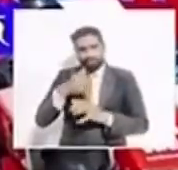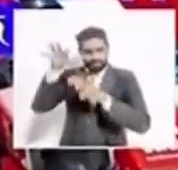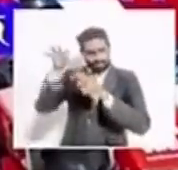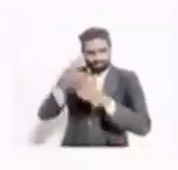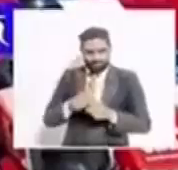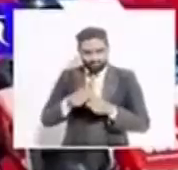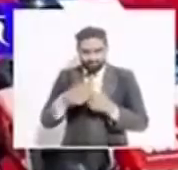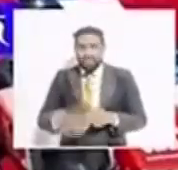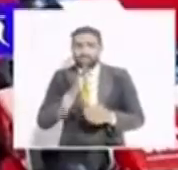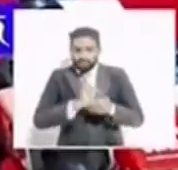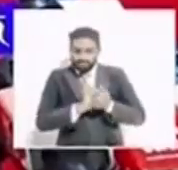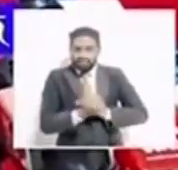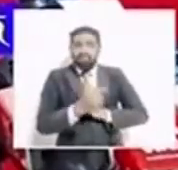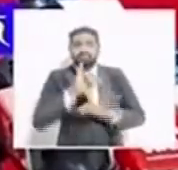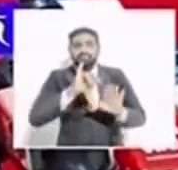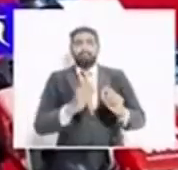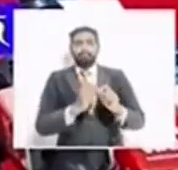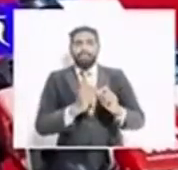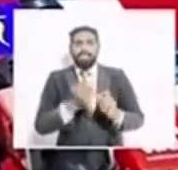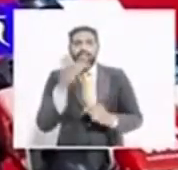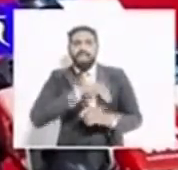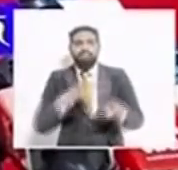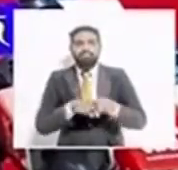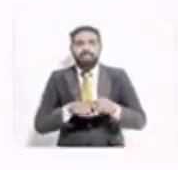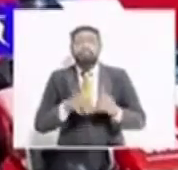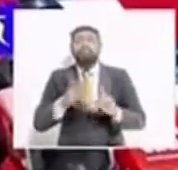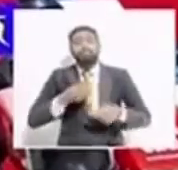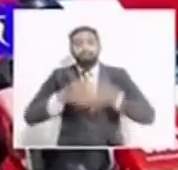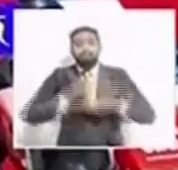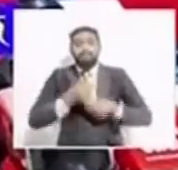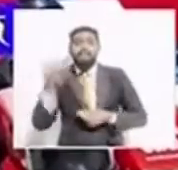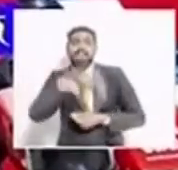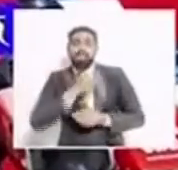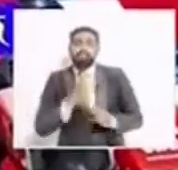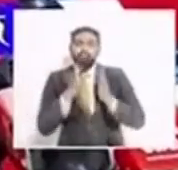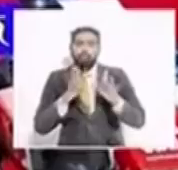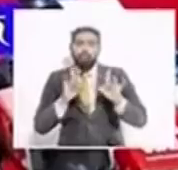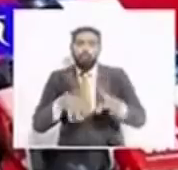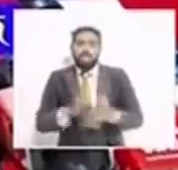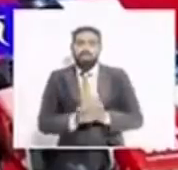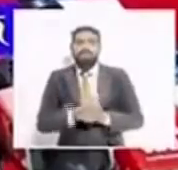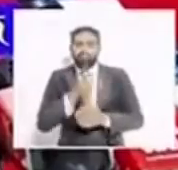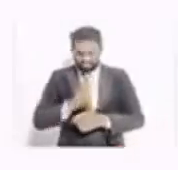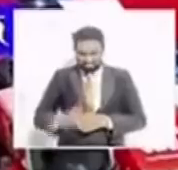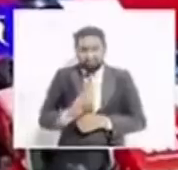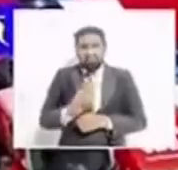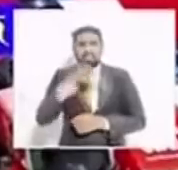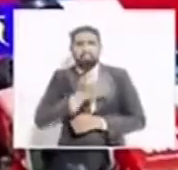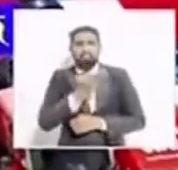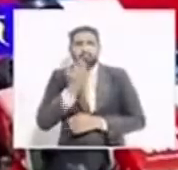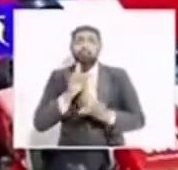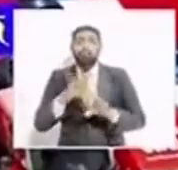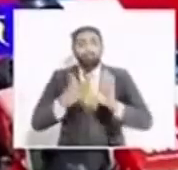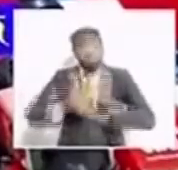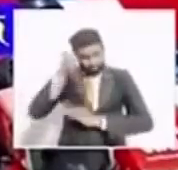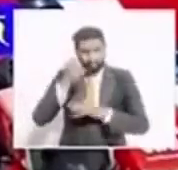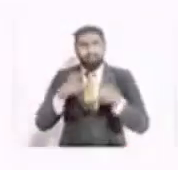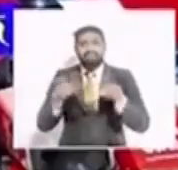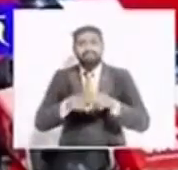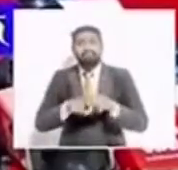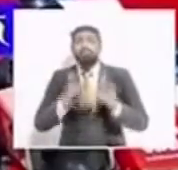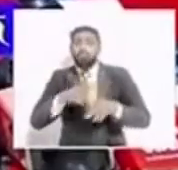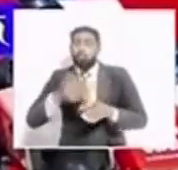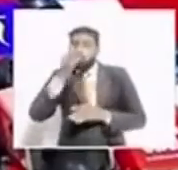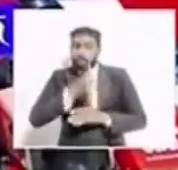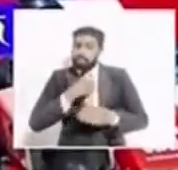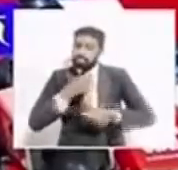earn that profit within a year, but they can earn it within a day. Even in the past, they carried out these corrupt businesses. They tried to hold